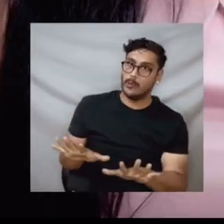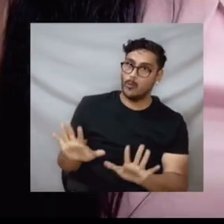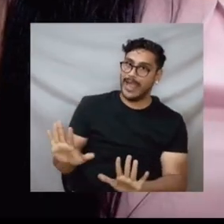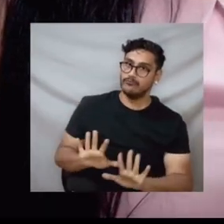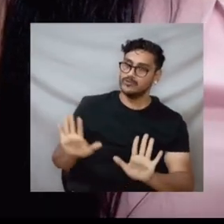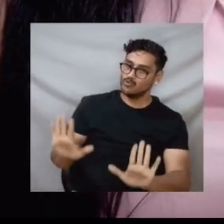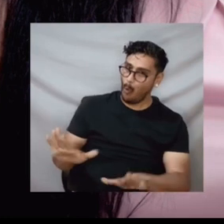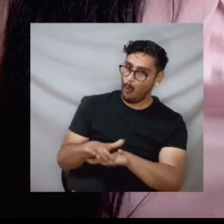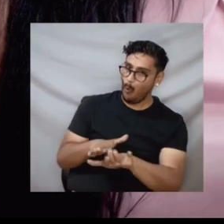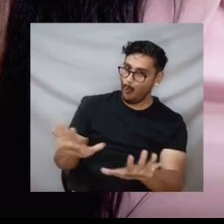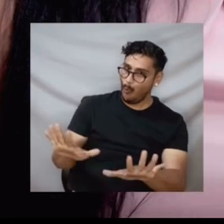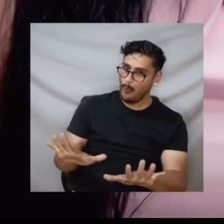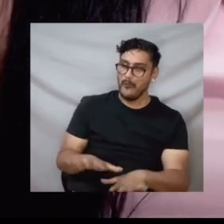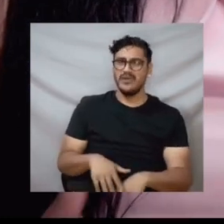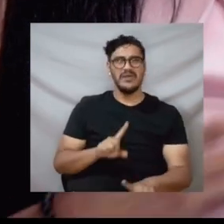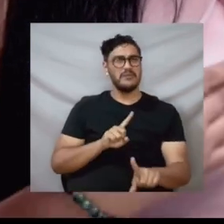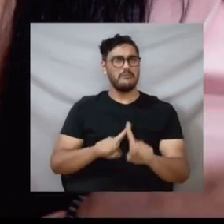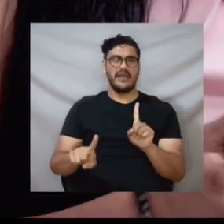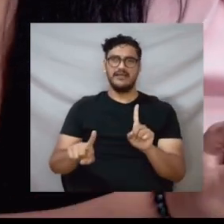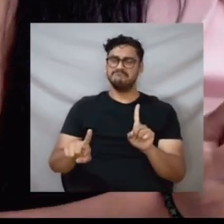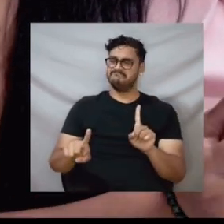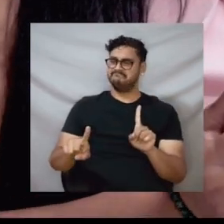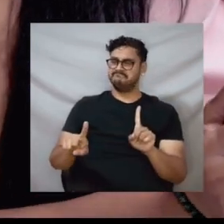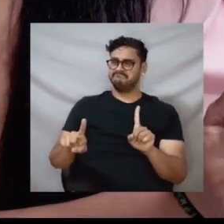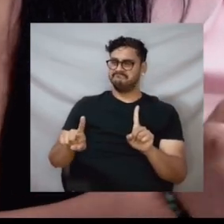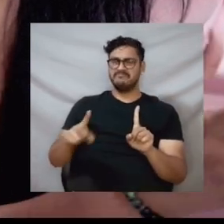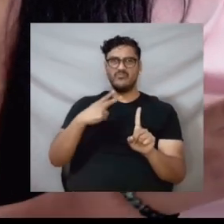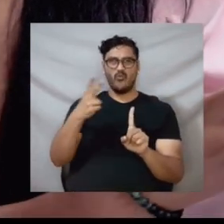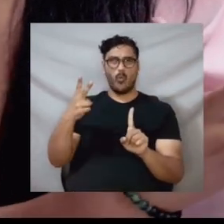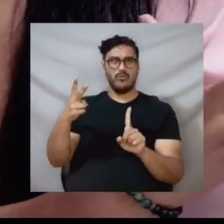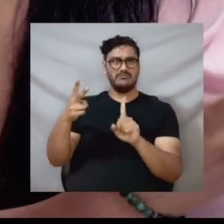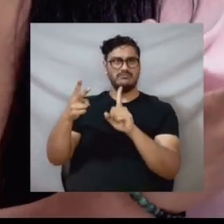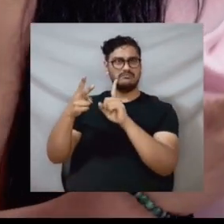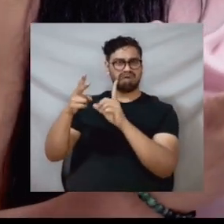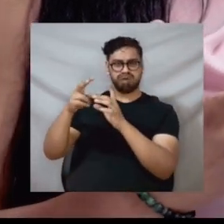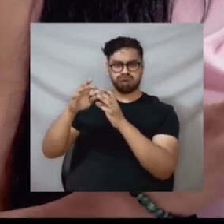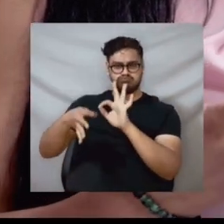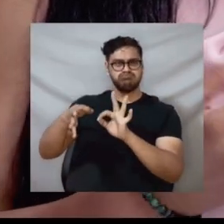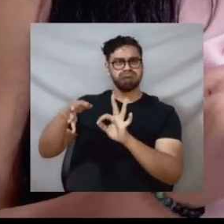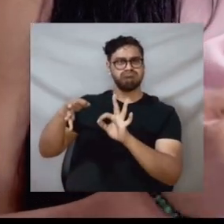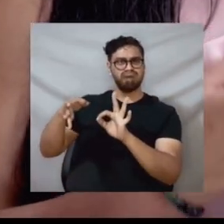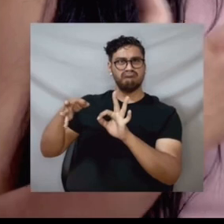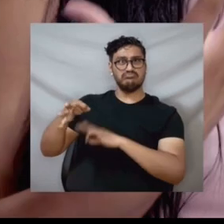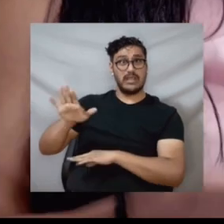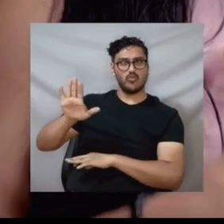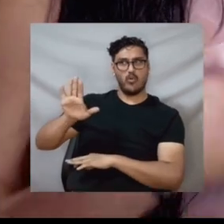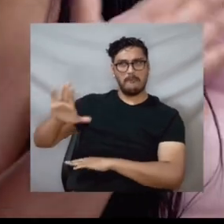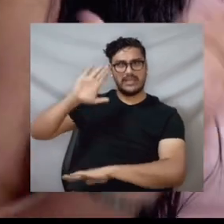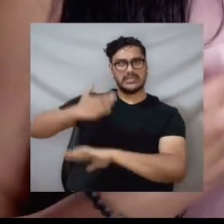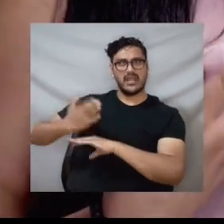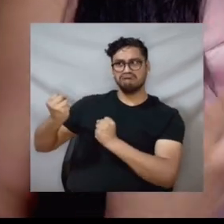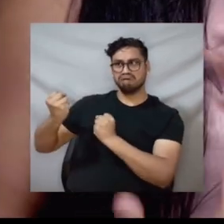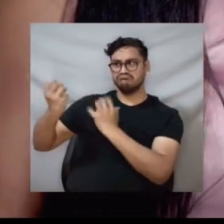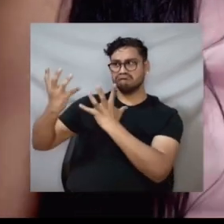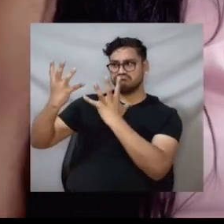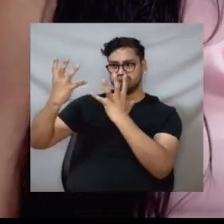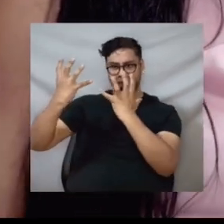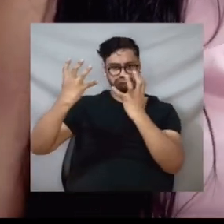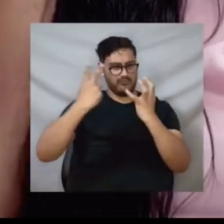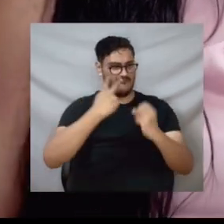having that voice, you know, that the signs become like an actual